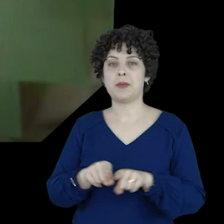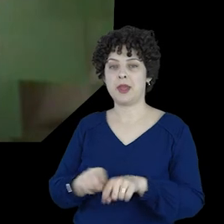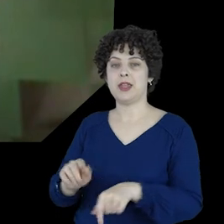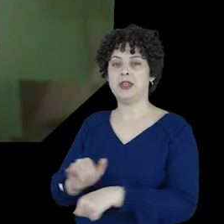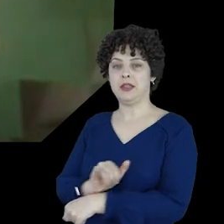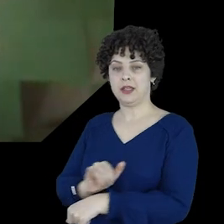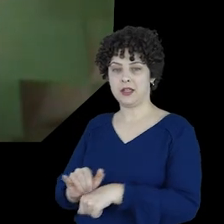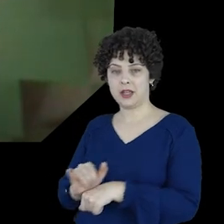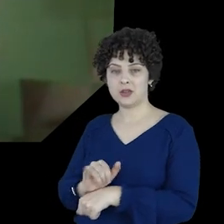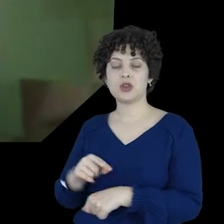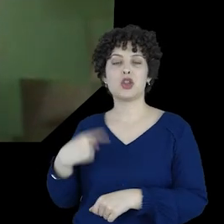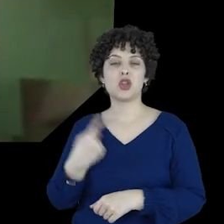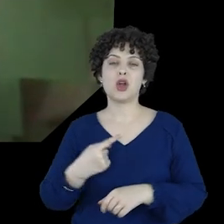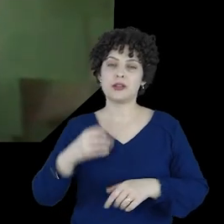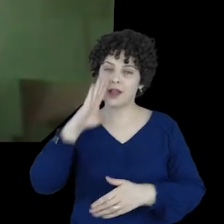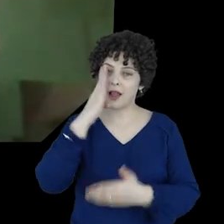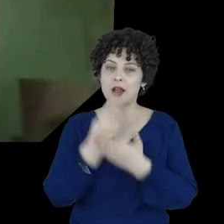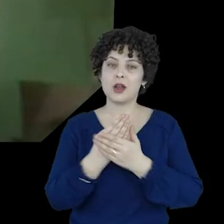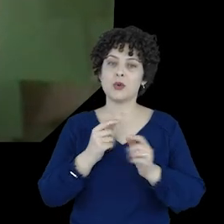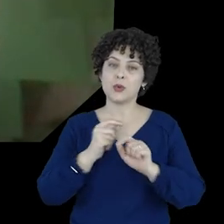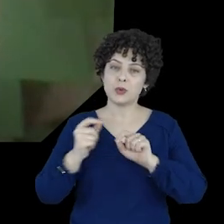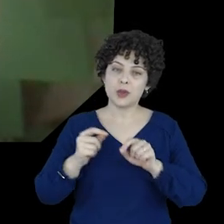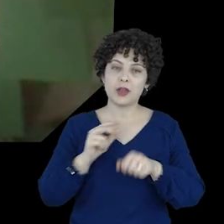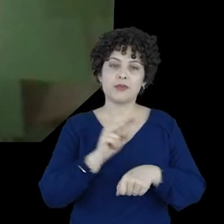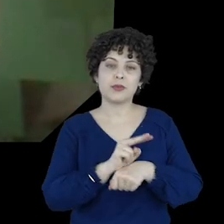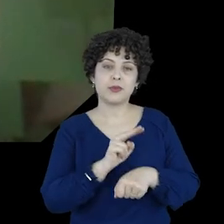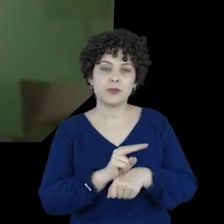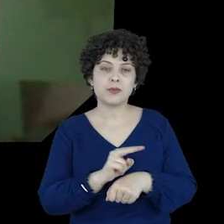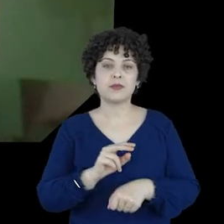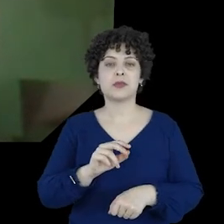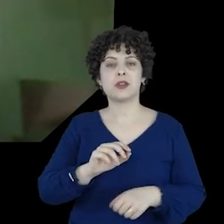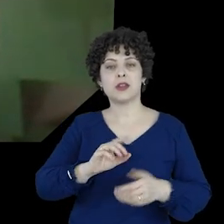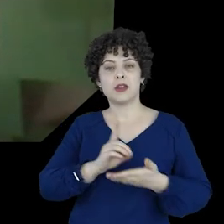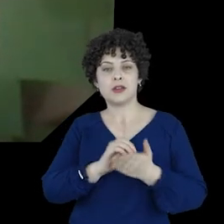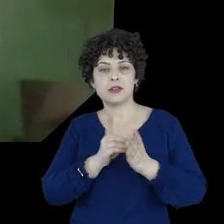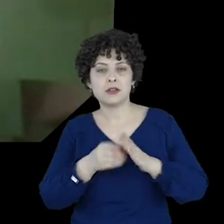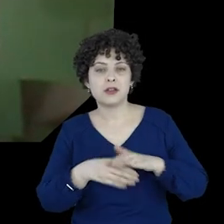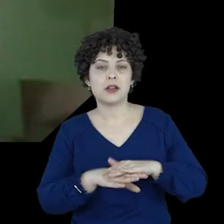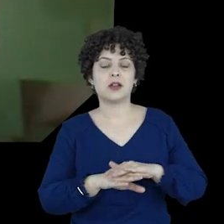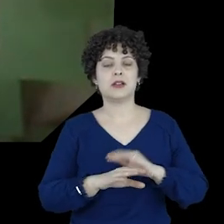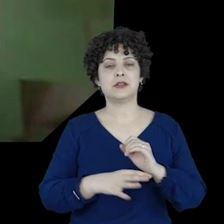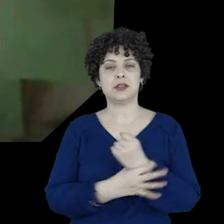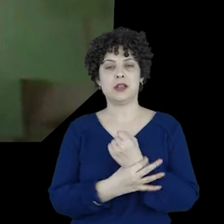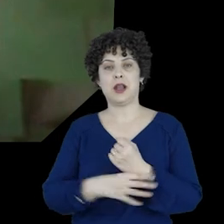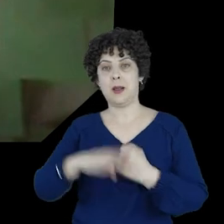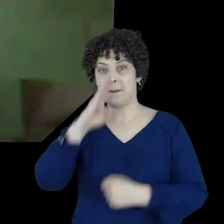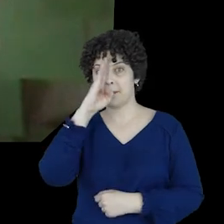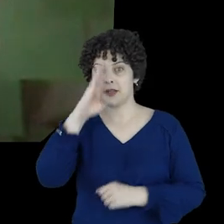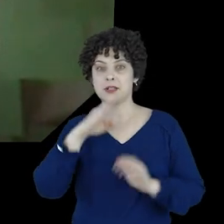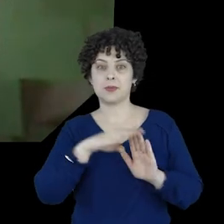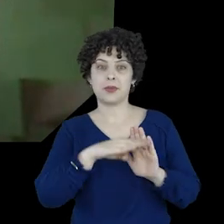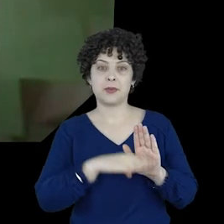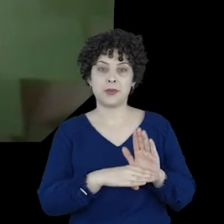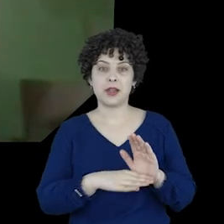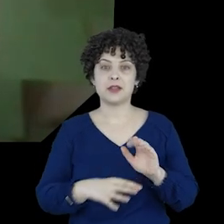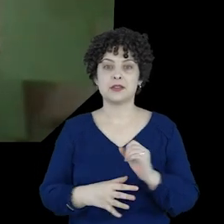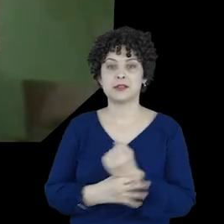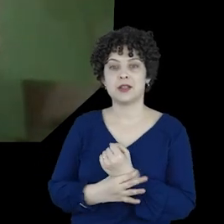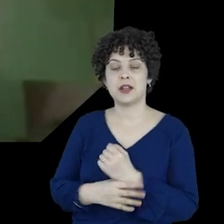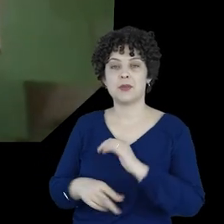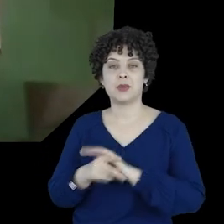both policy and strategy side, we also advocate for the safety by design initiative,